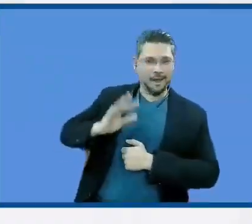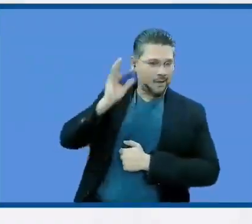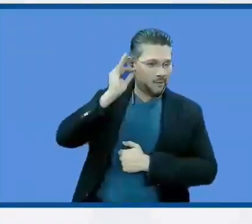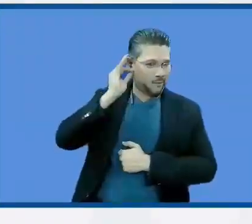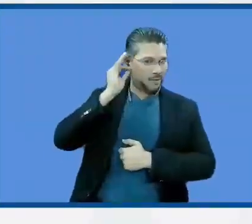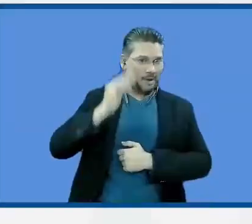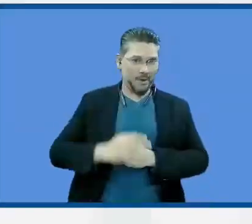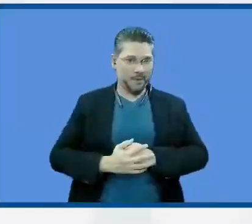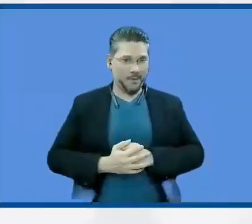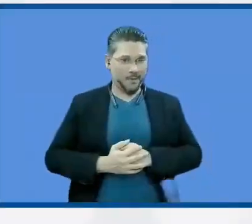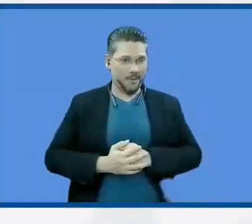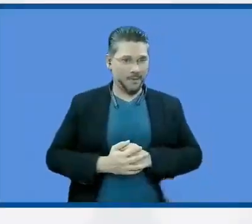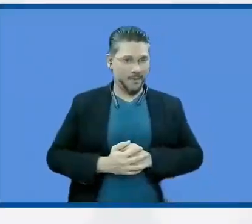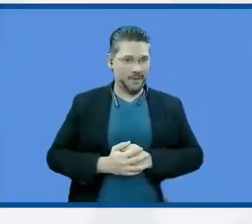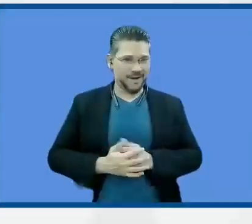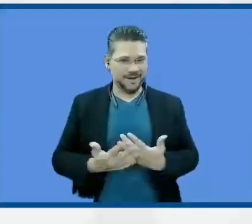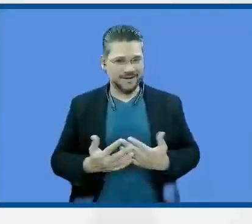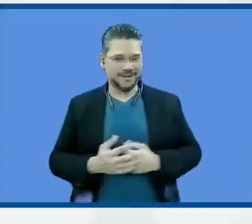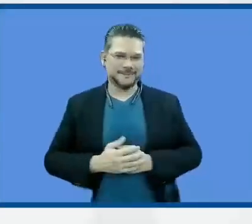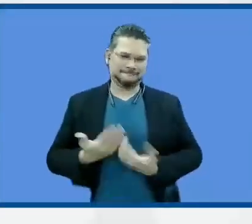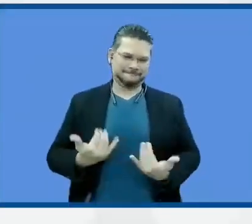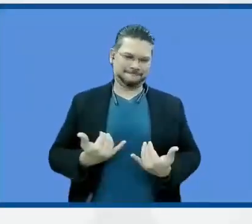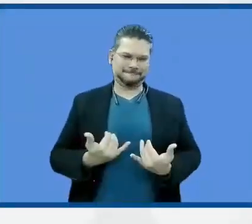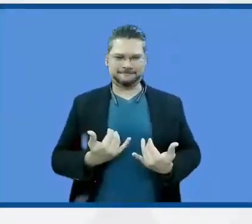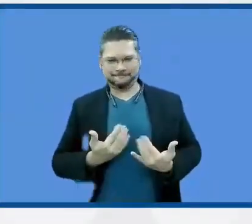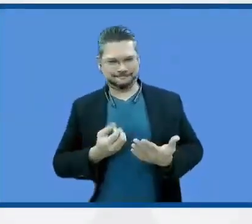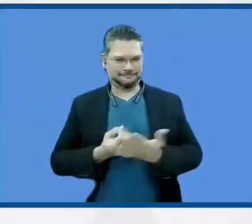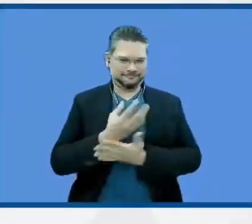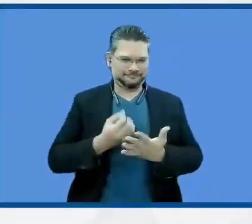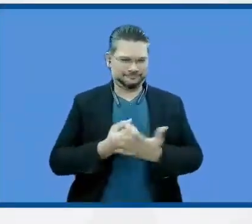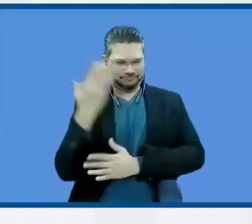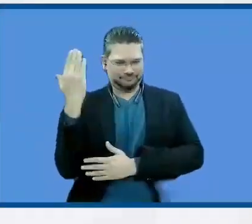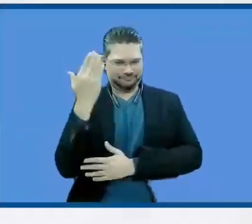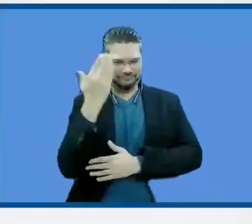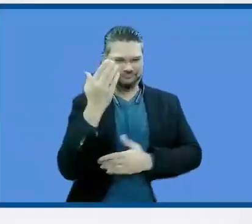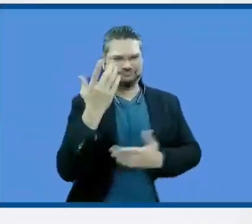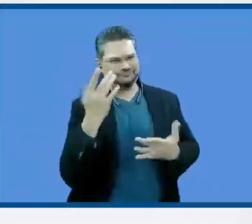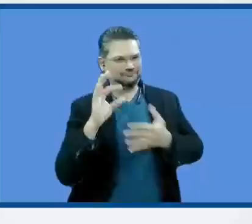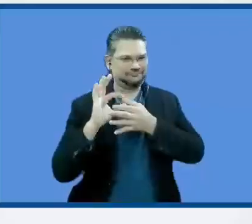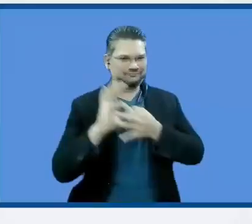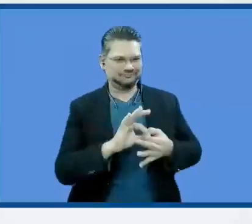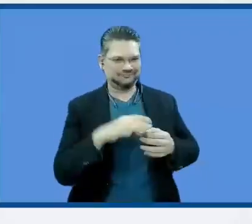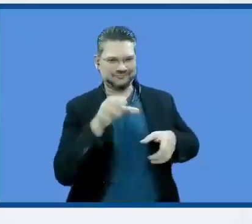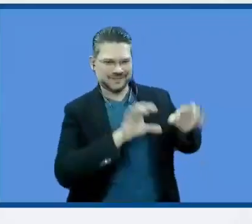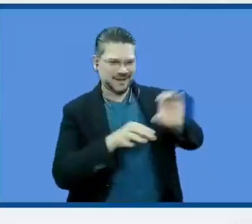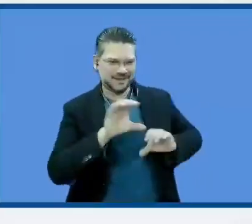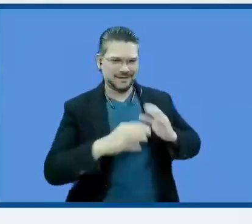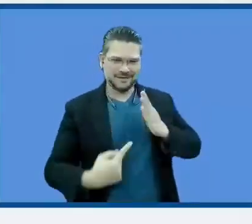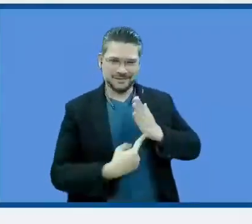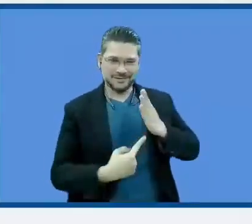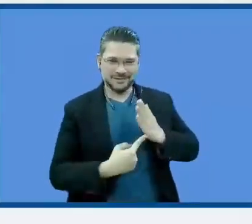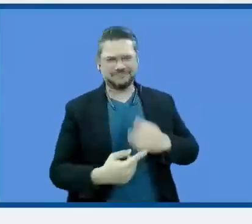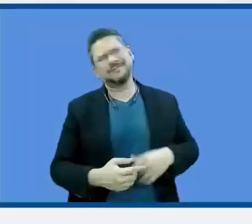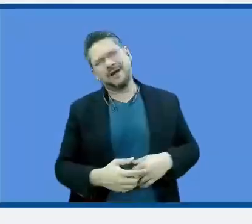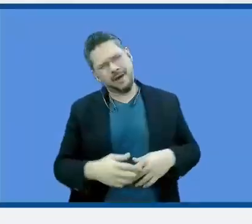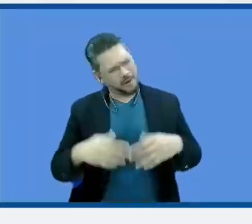Speaking about science and technology, this is wonderful. It is a great pleasure for me to open this space and to share